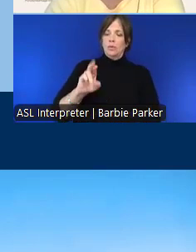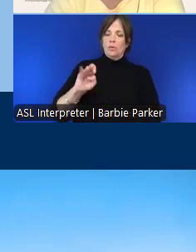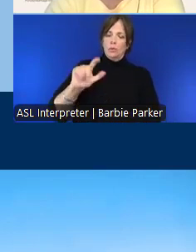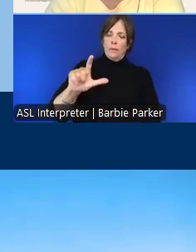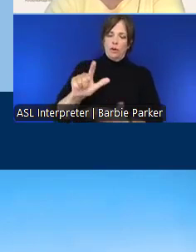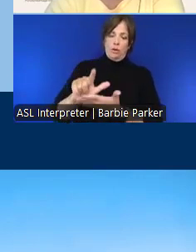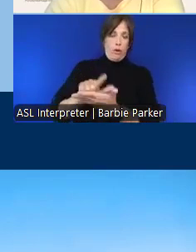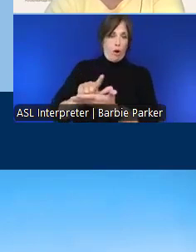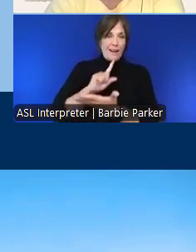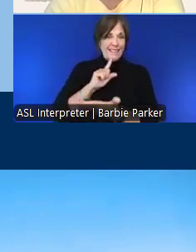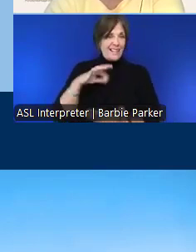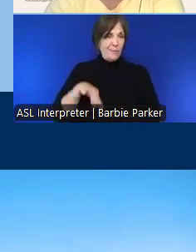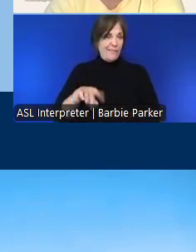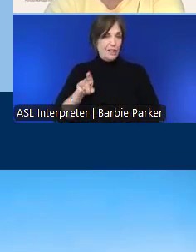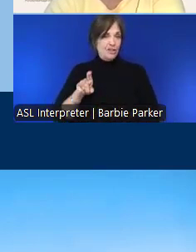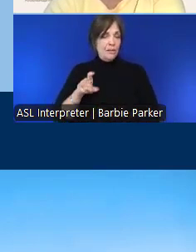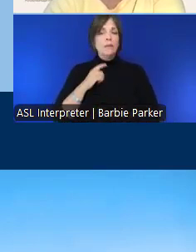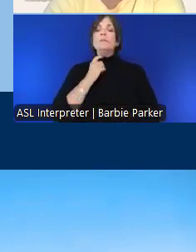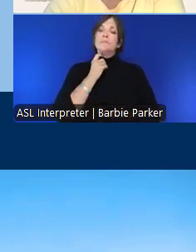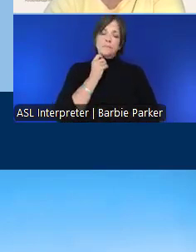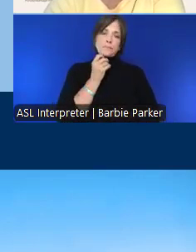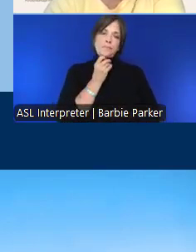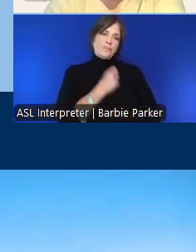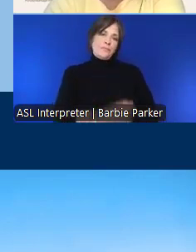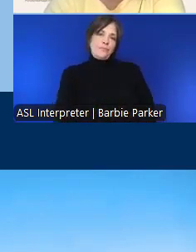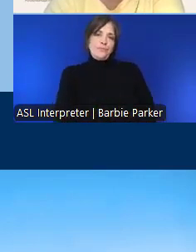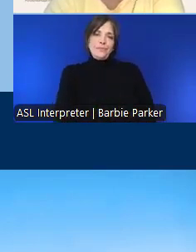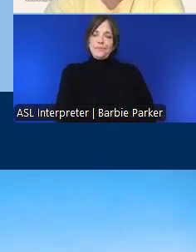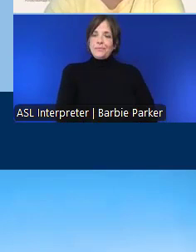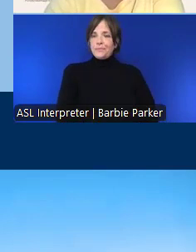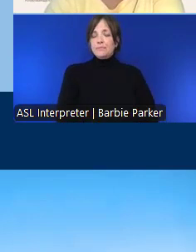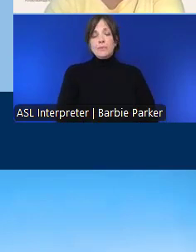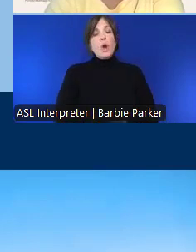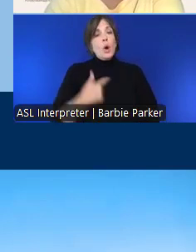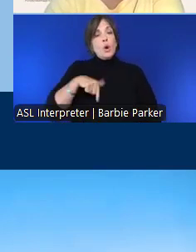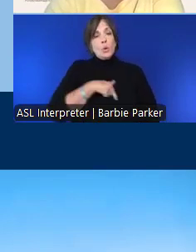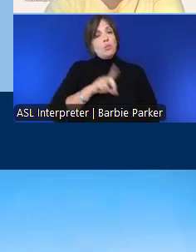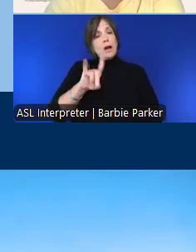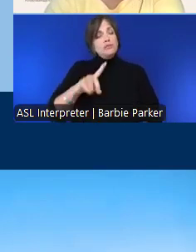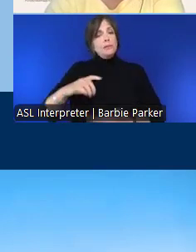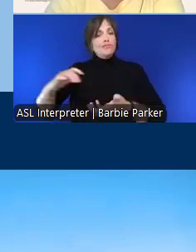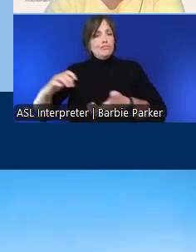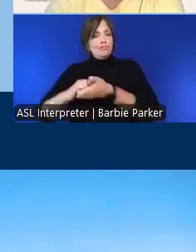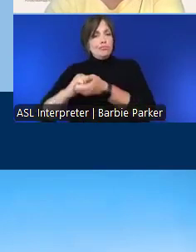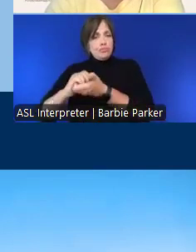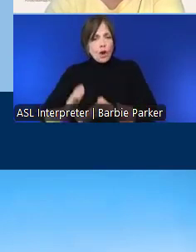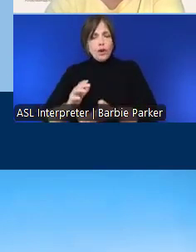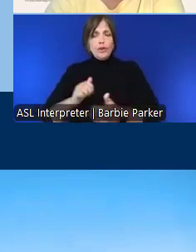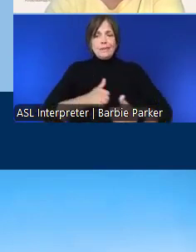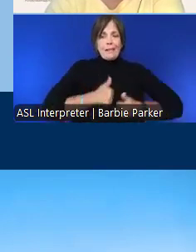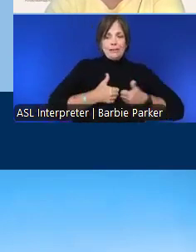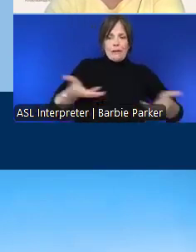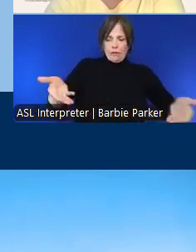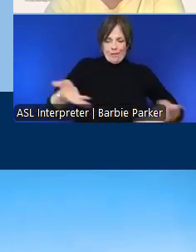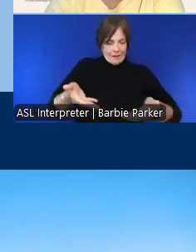be beneficial? You know, we've done consultation with partners, with survivors on this issue.